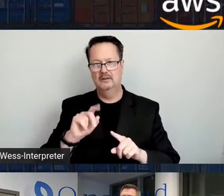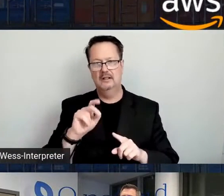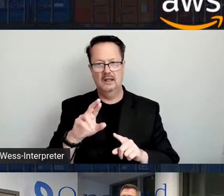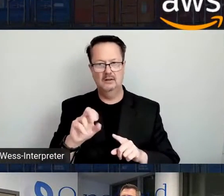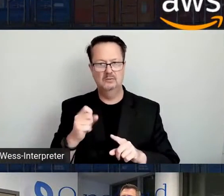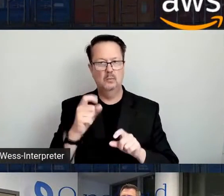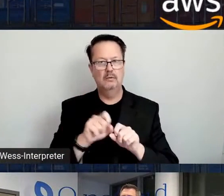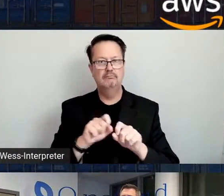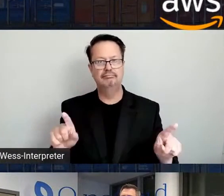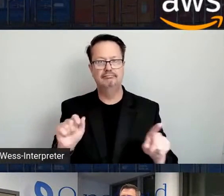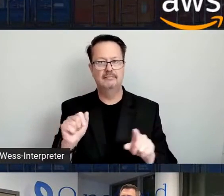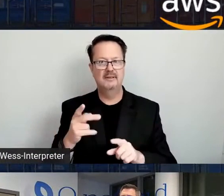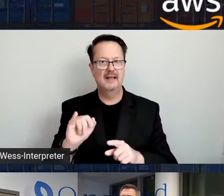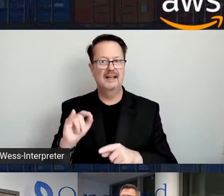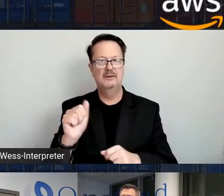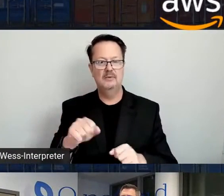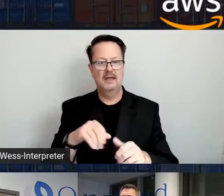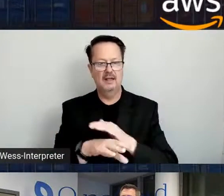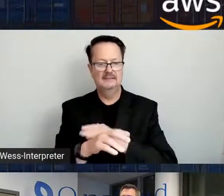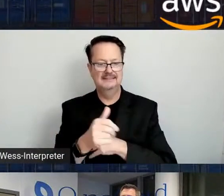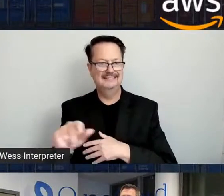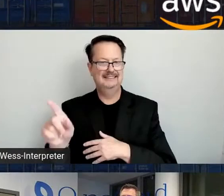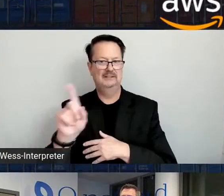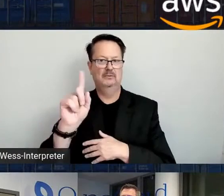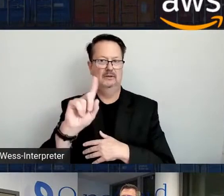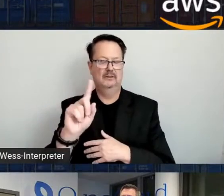inside of EKS Anywhere. Exciting stuff.